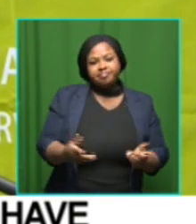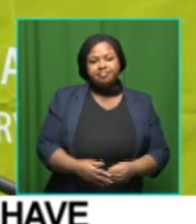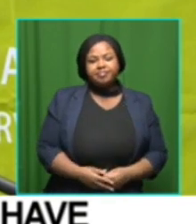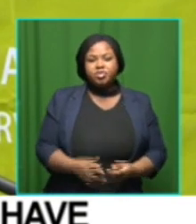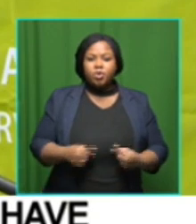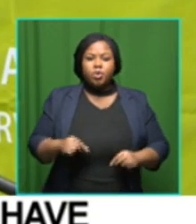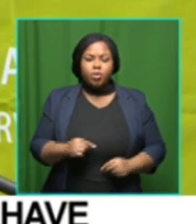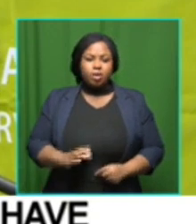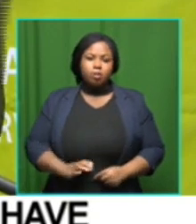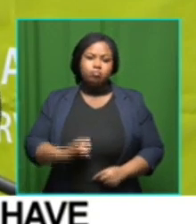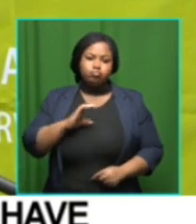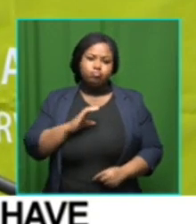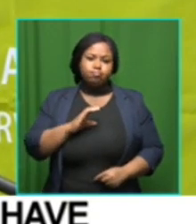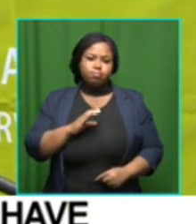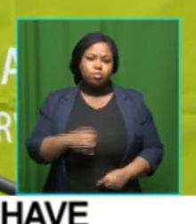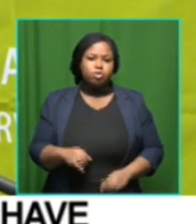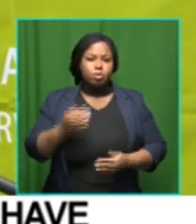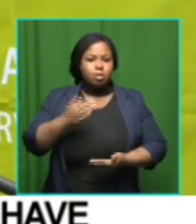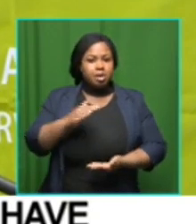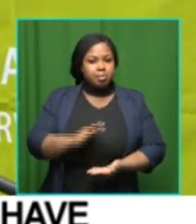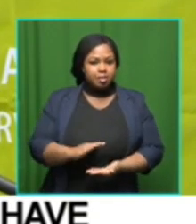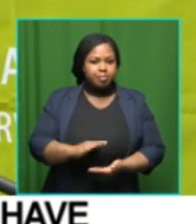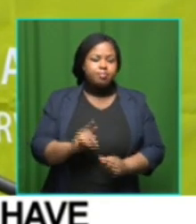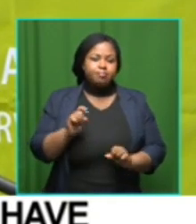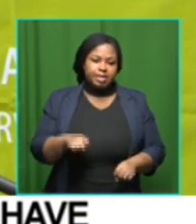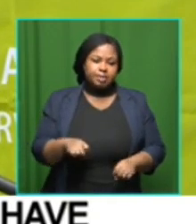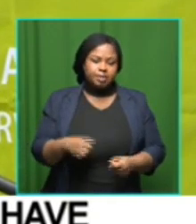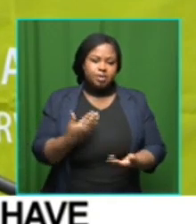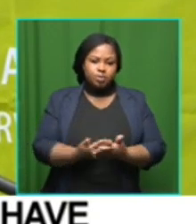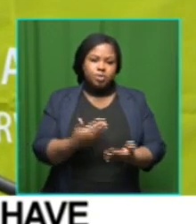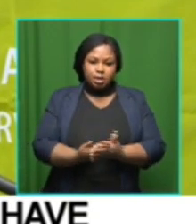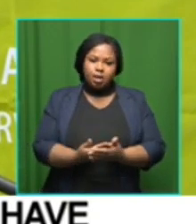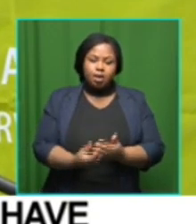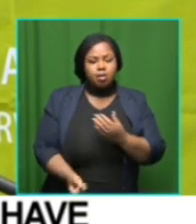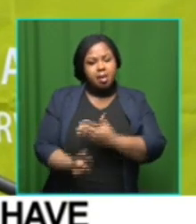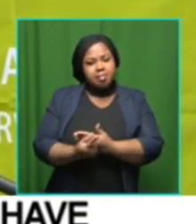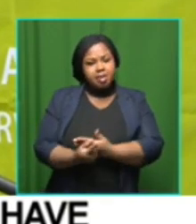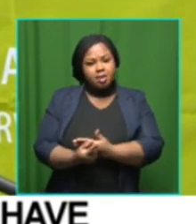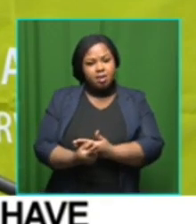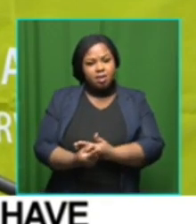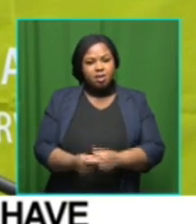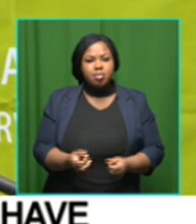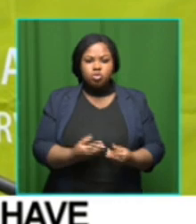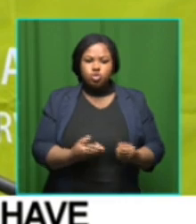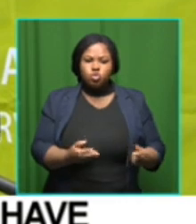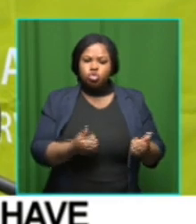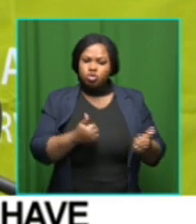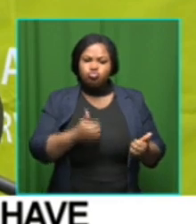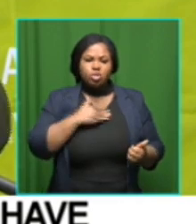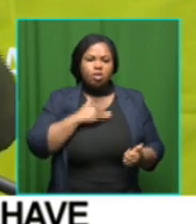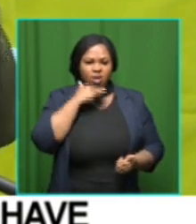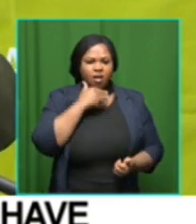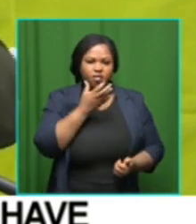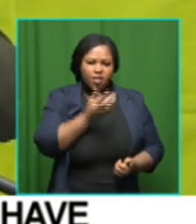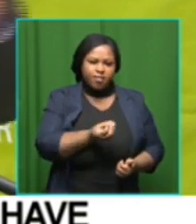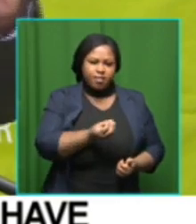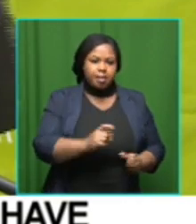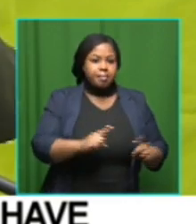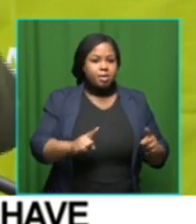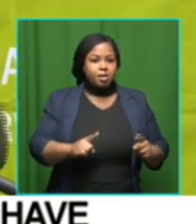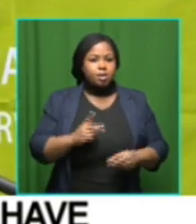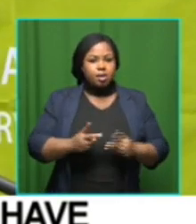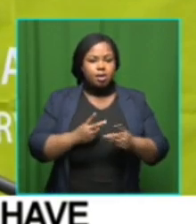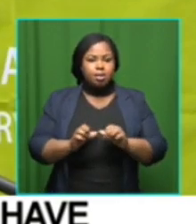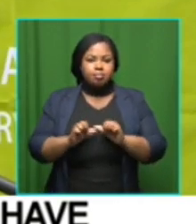quite confident that flattening the curve, we will be within our means in terms of resources, but we just need to continuously